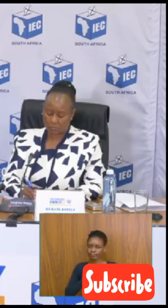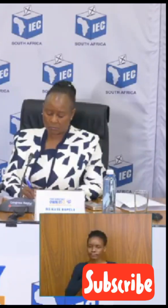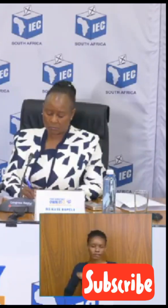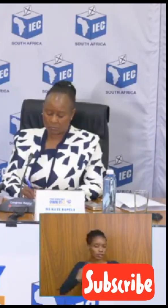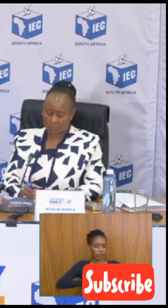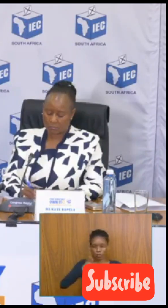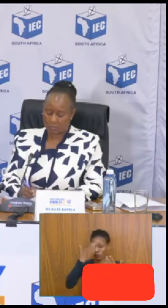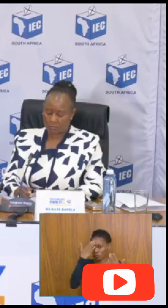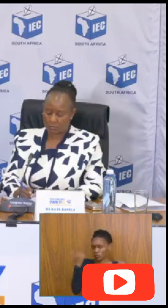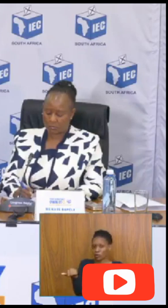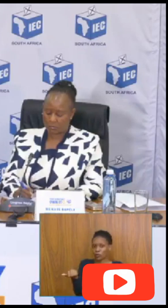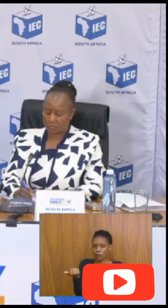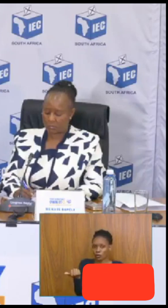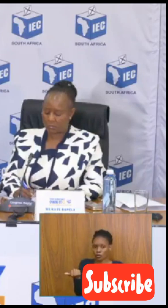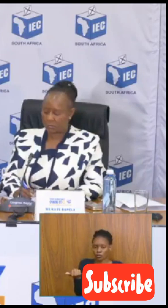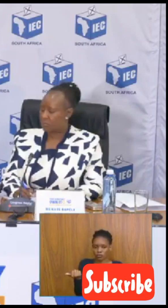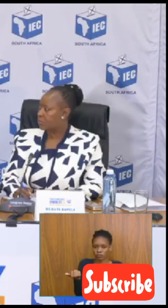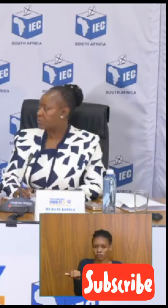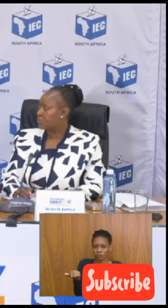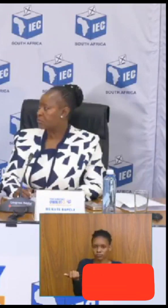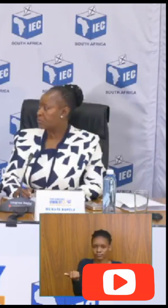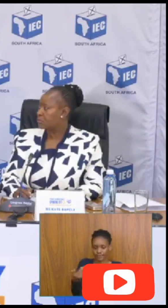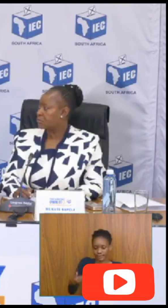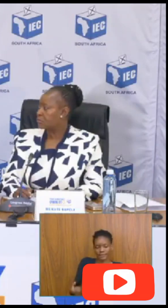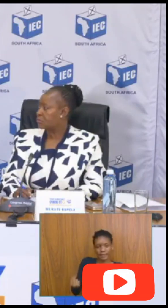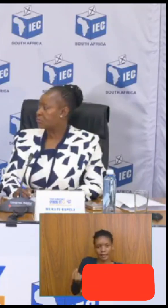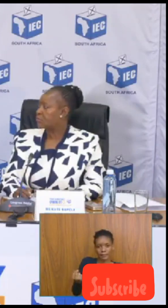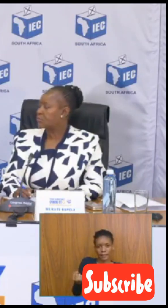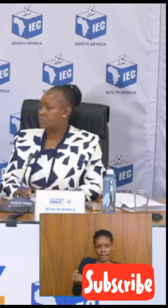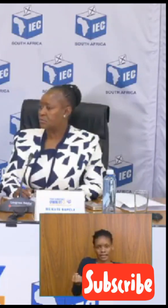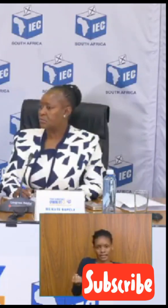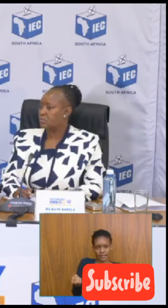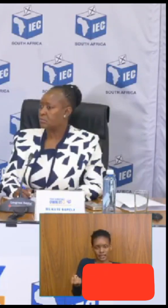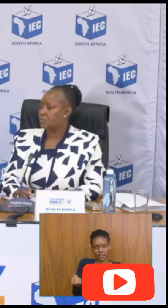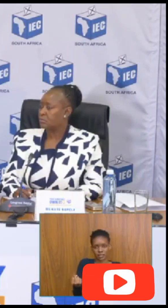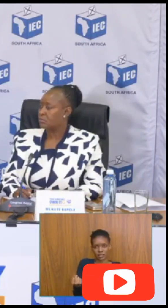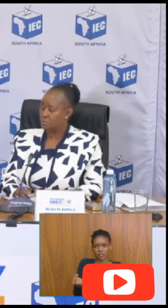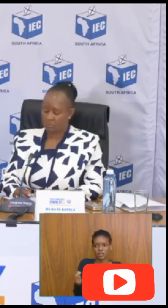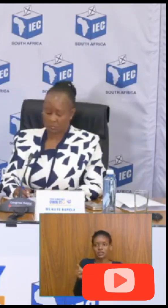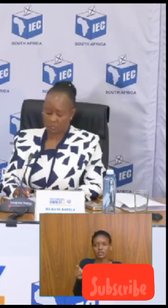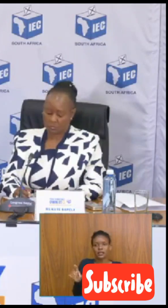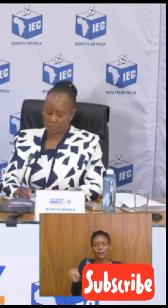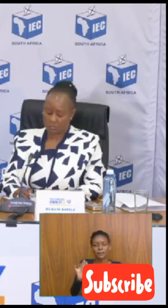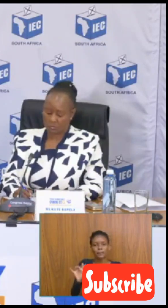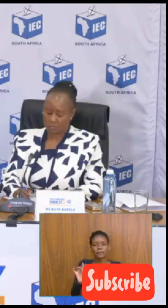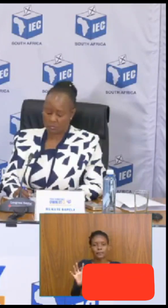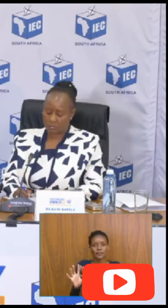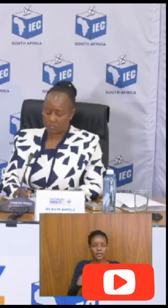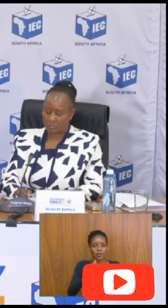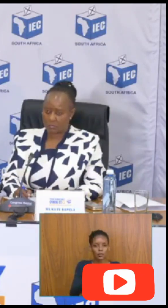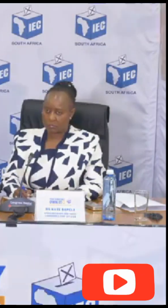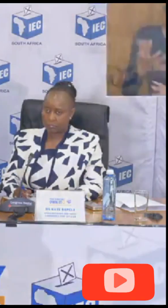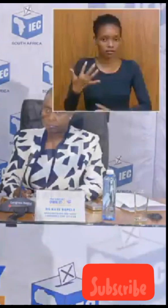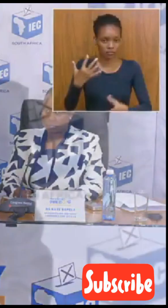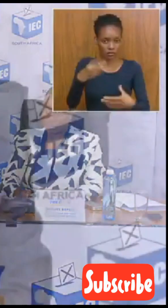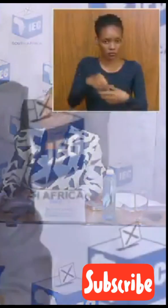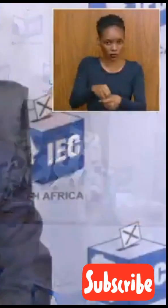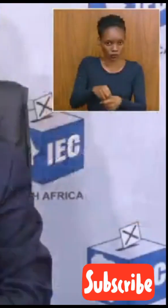whether the statement that he made in response to a media question did in fact